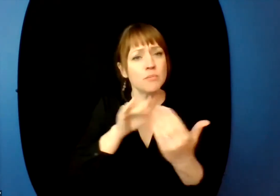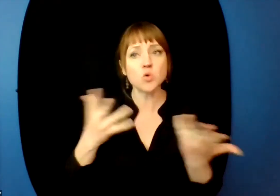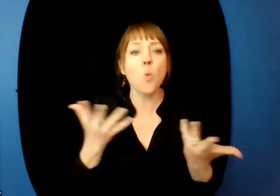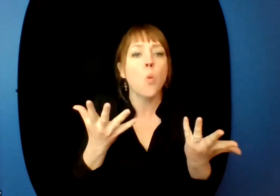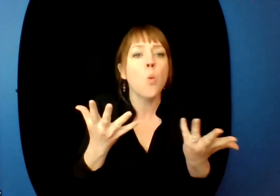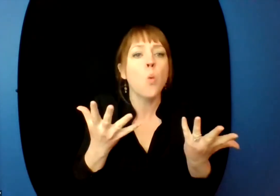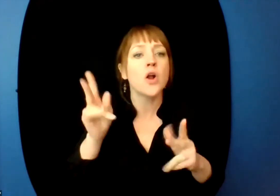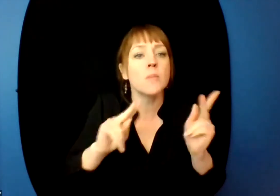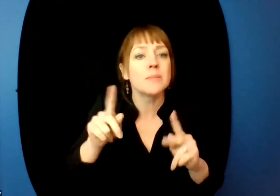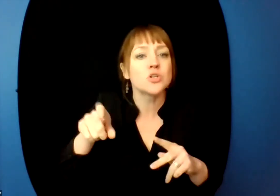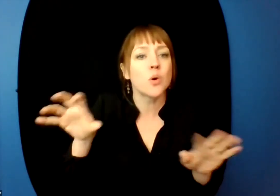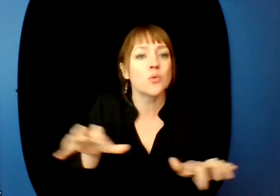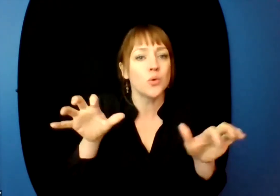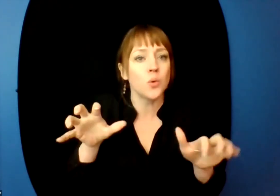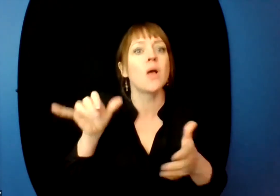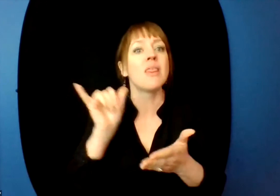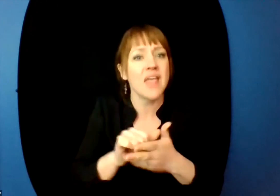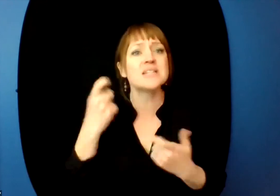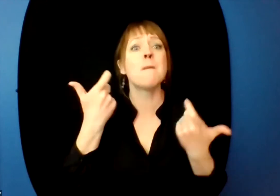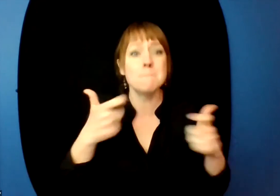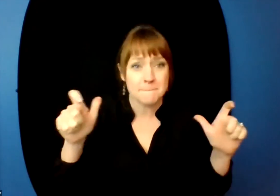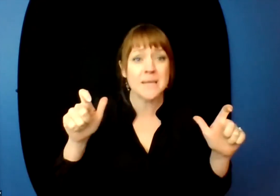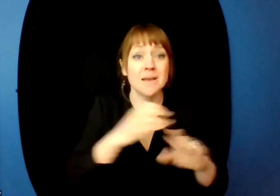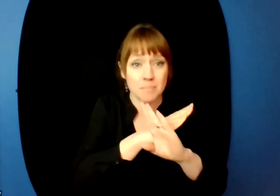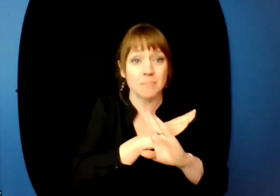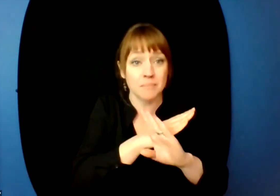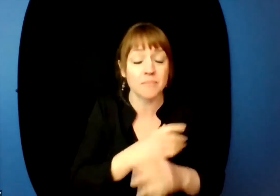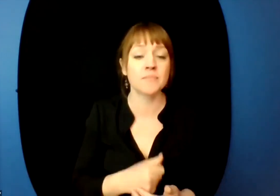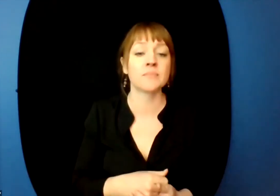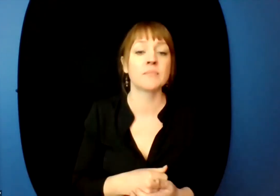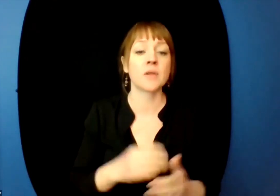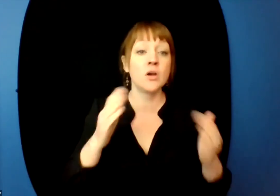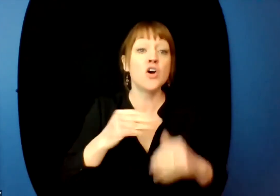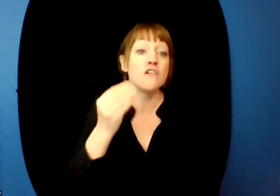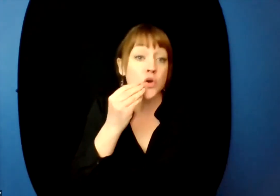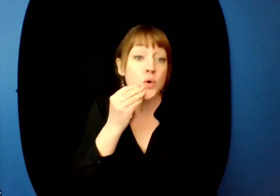So that's a big one. Food,